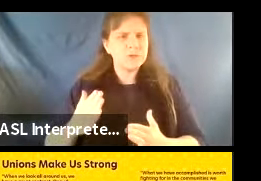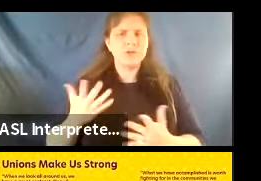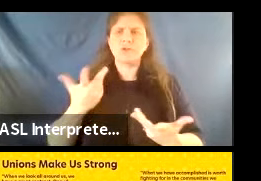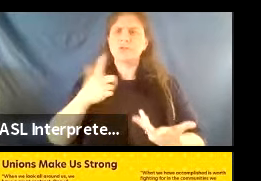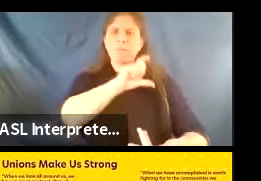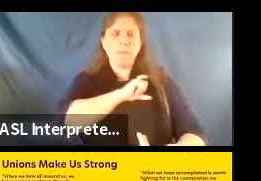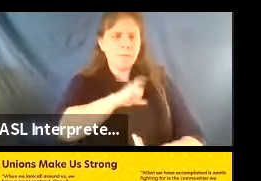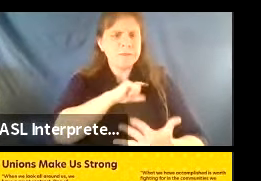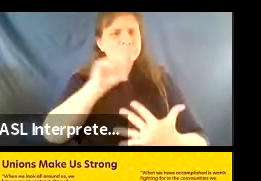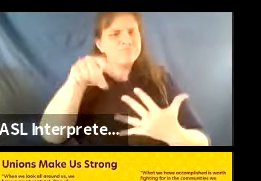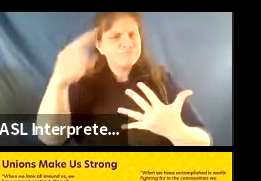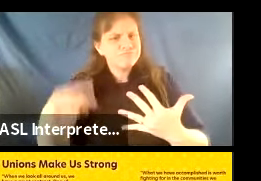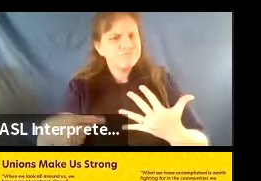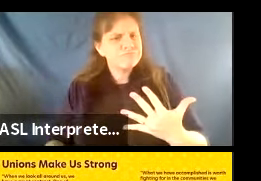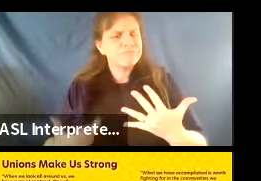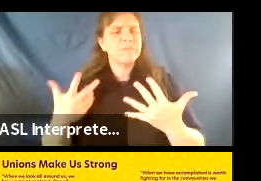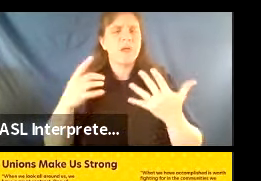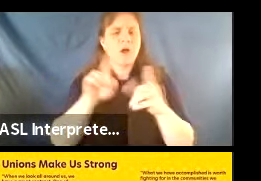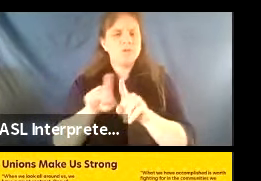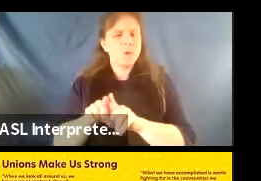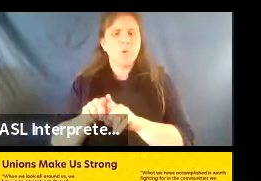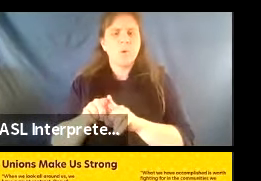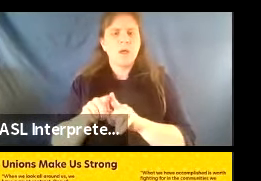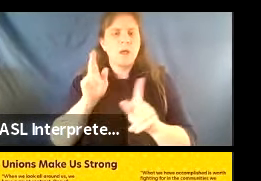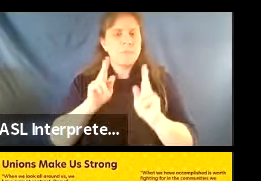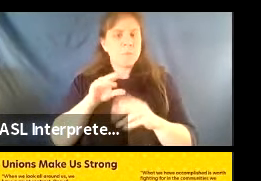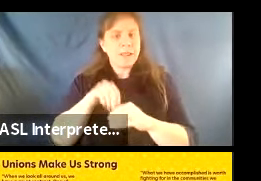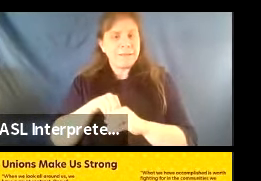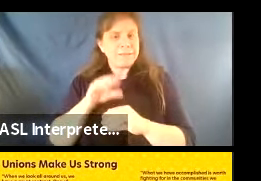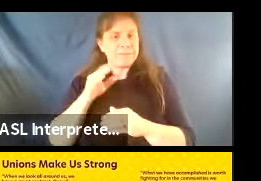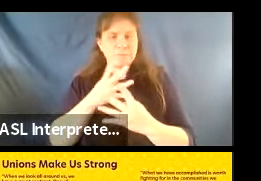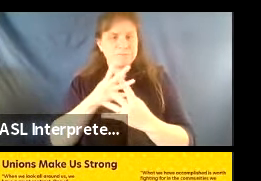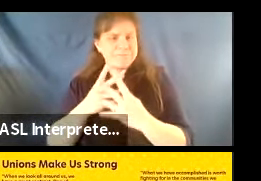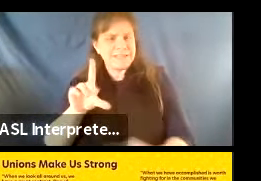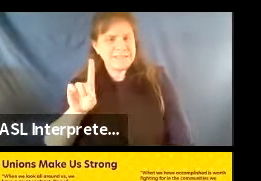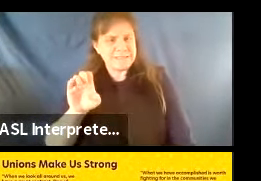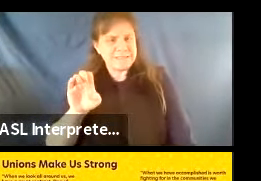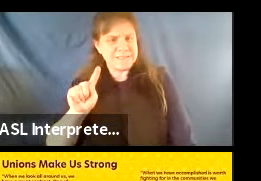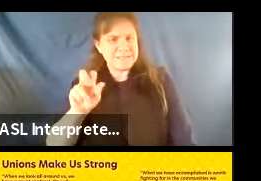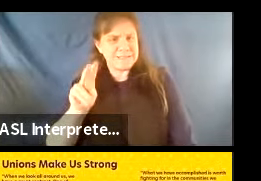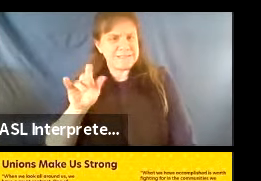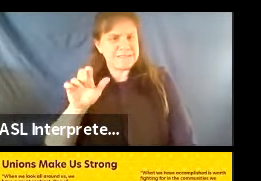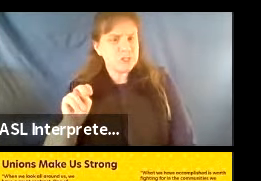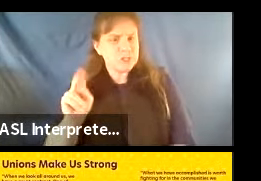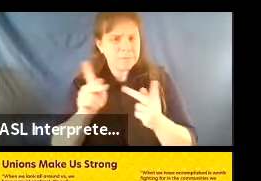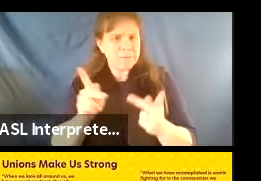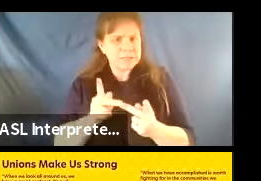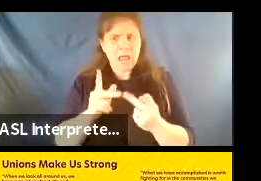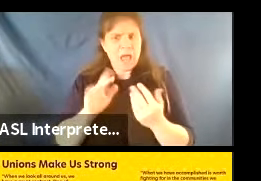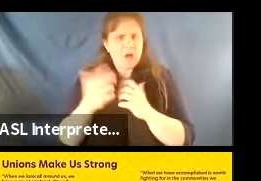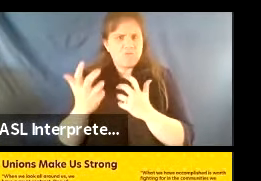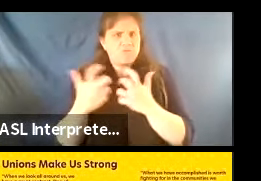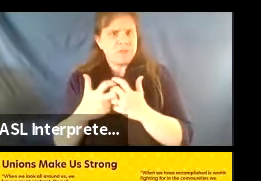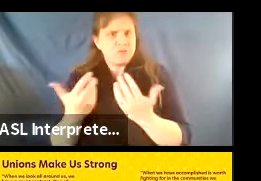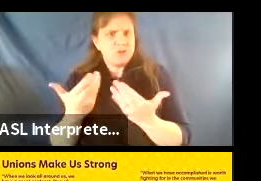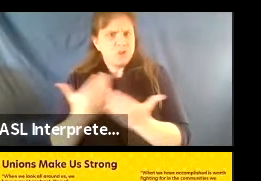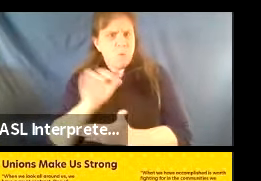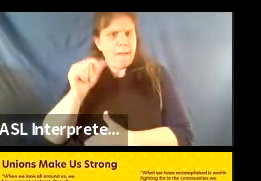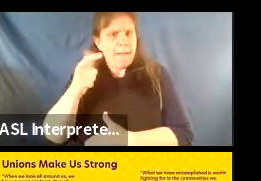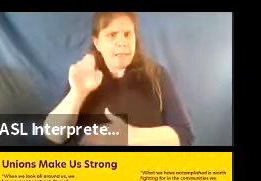of detention facilities, both public and private, where do they fit in this new approach? And